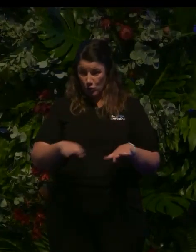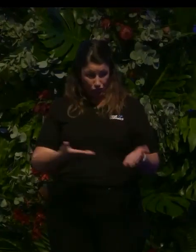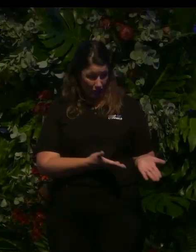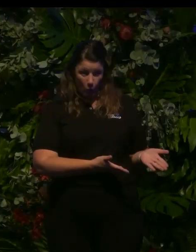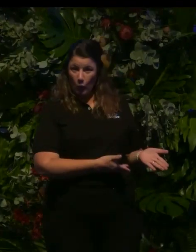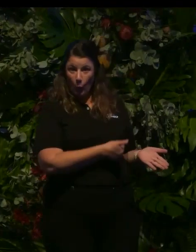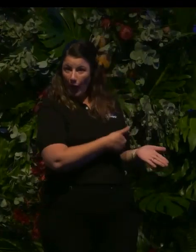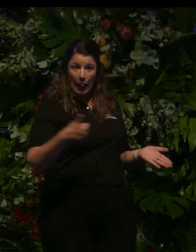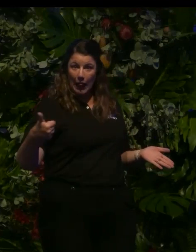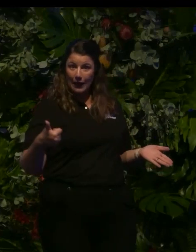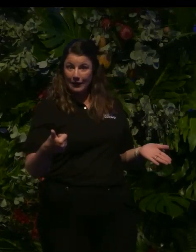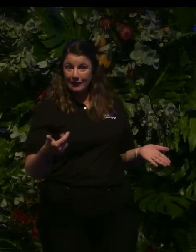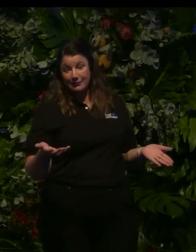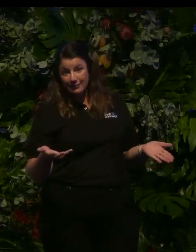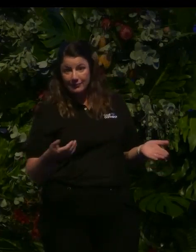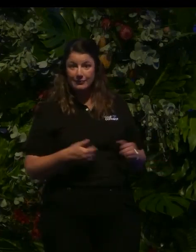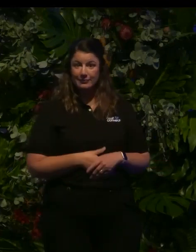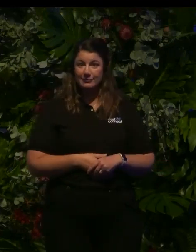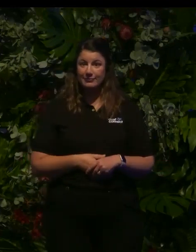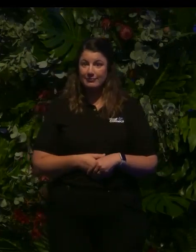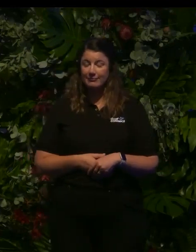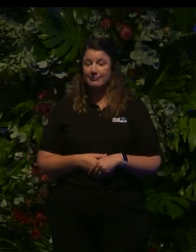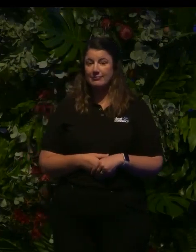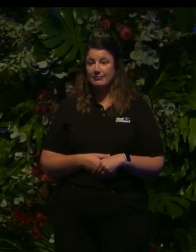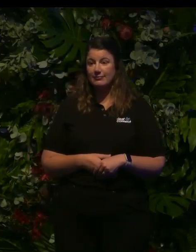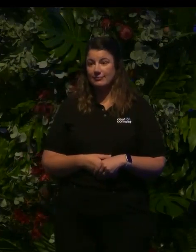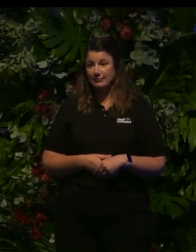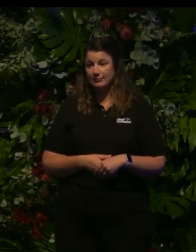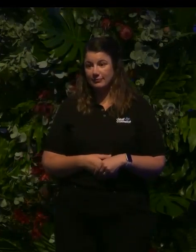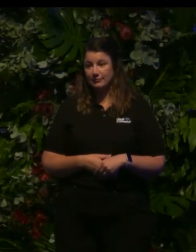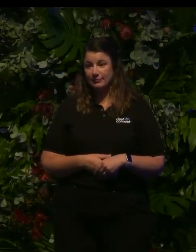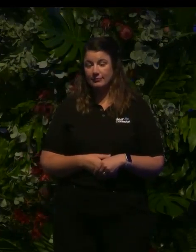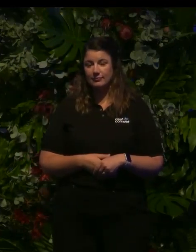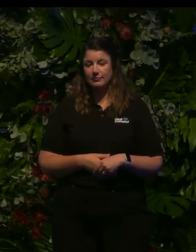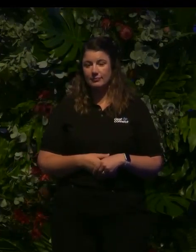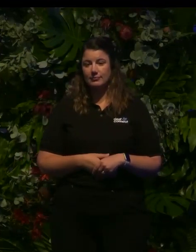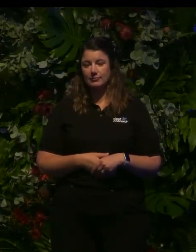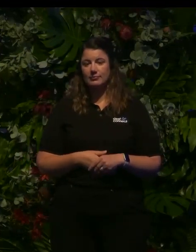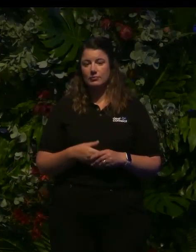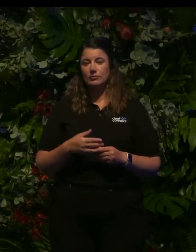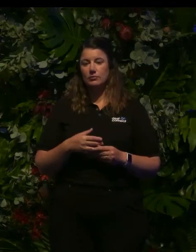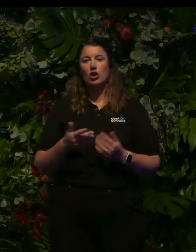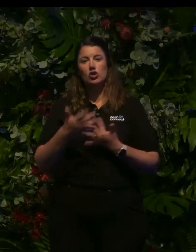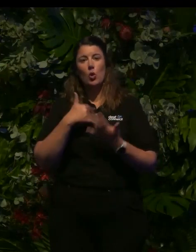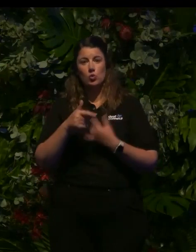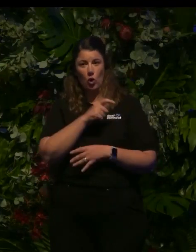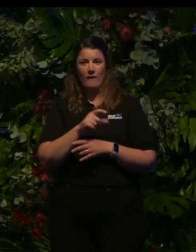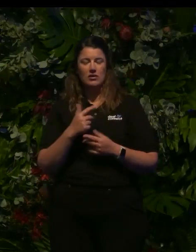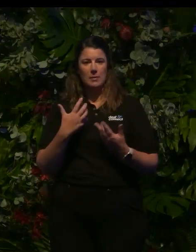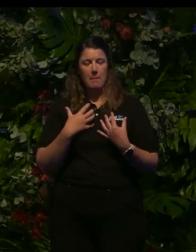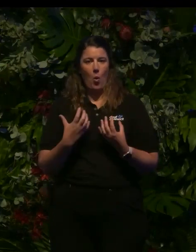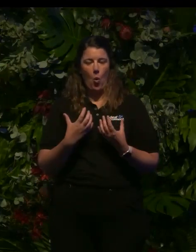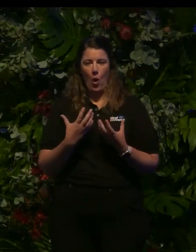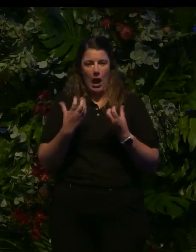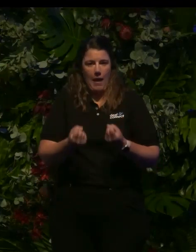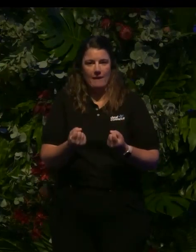well. To be honest, the social competence, it's even higher. Yeah. So how